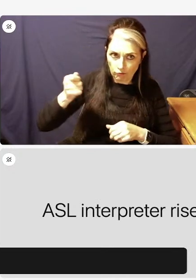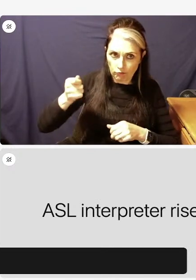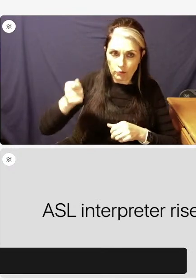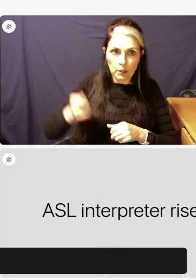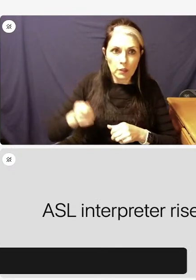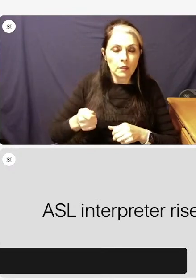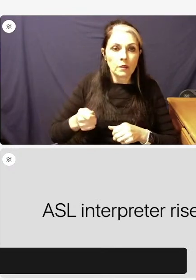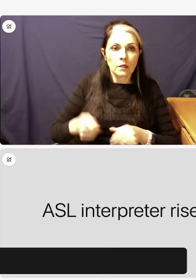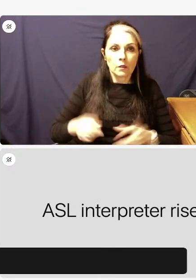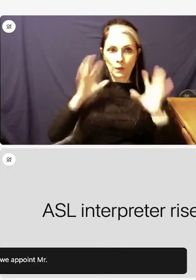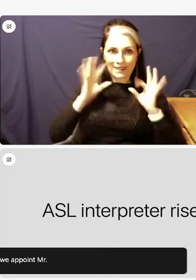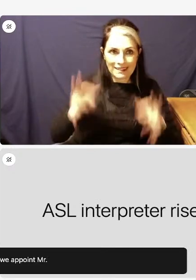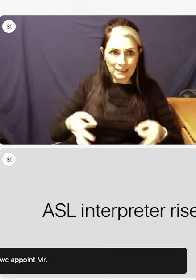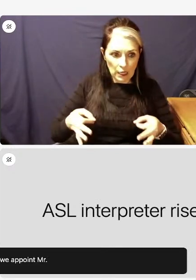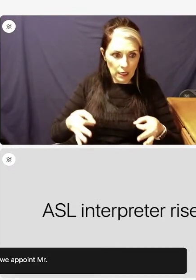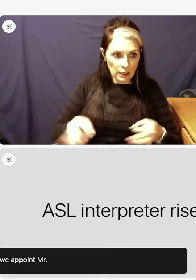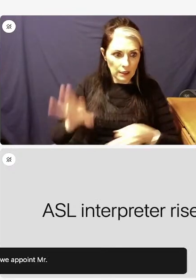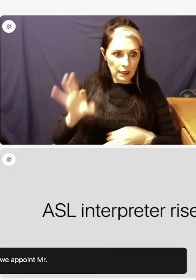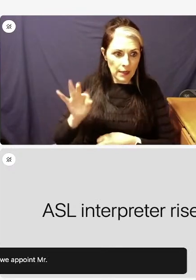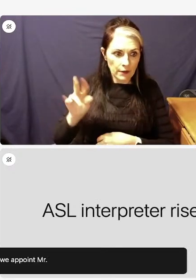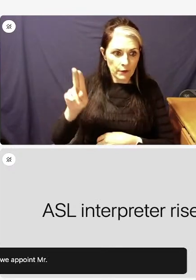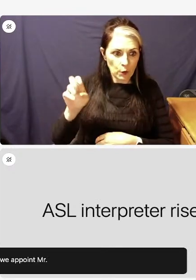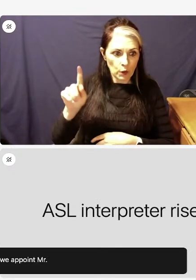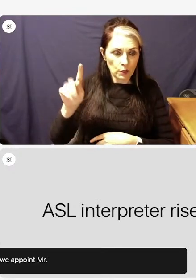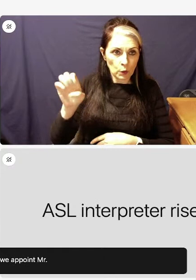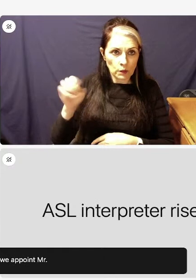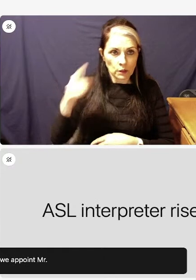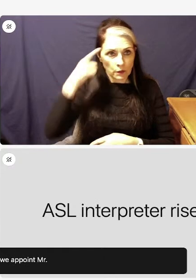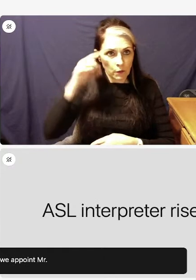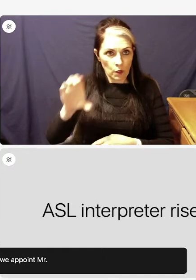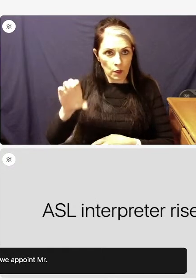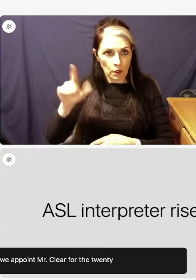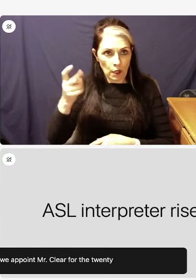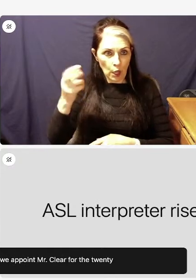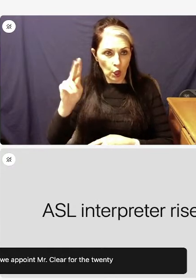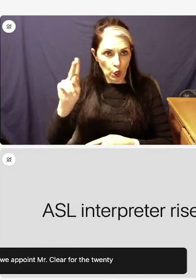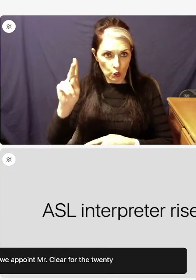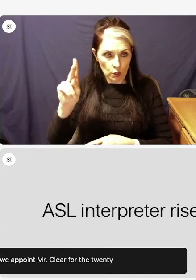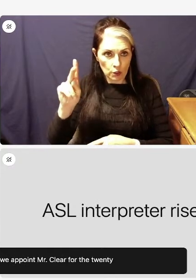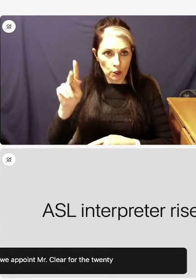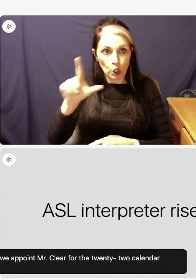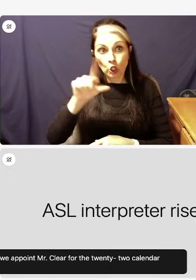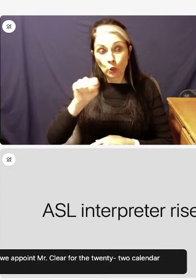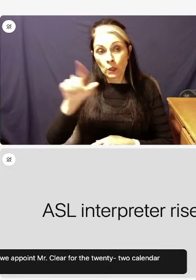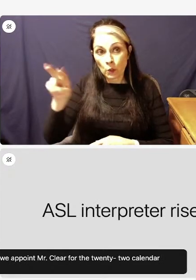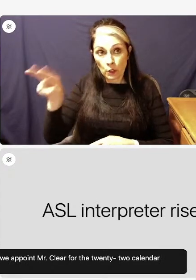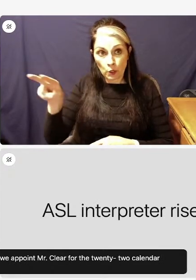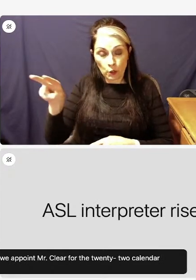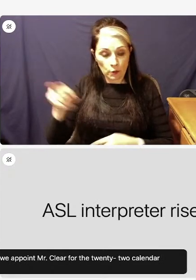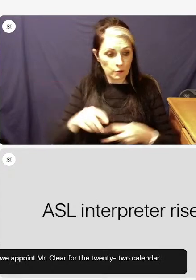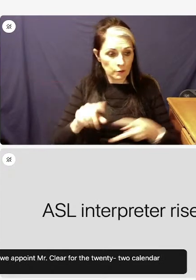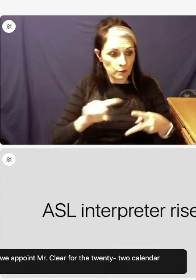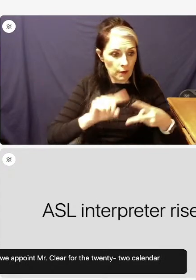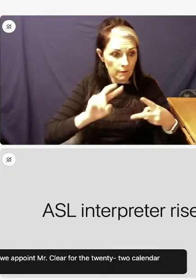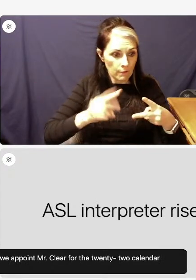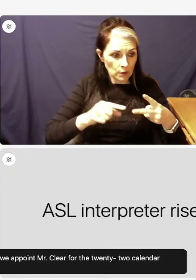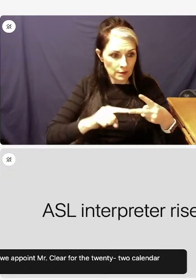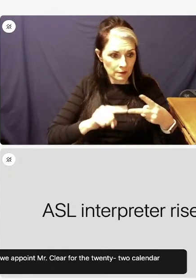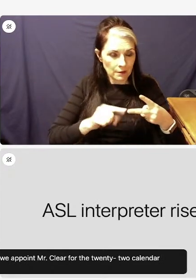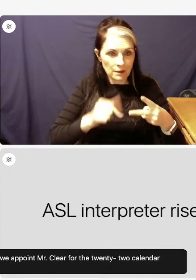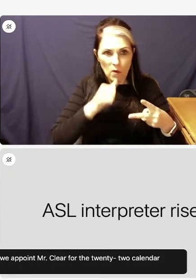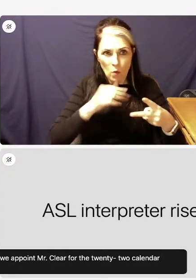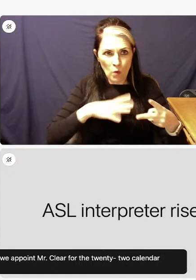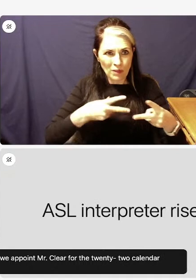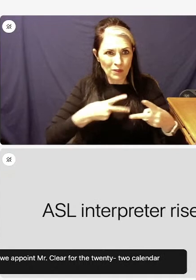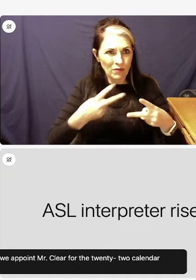appoint mr um fuentes clerk for the 22 calendar year no second second that okay so i'll